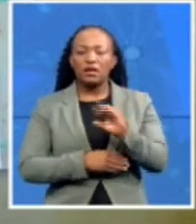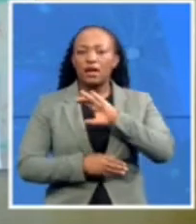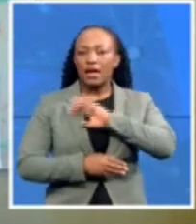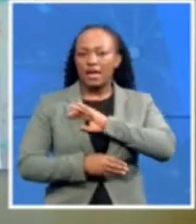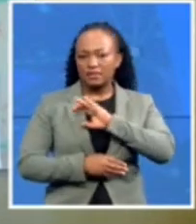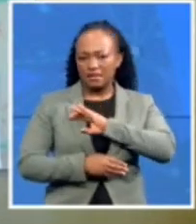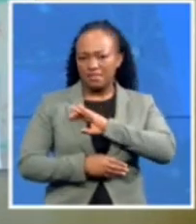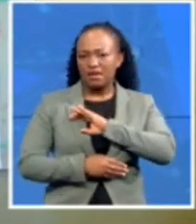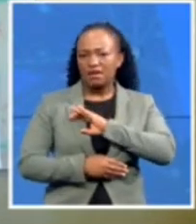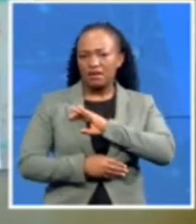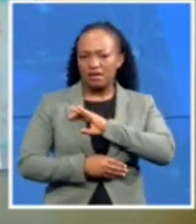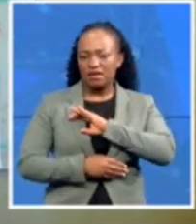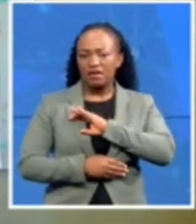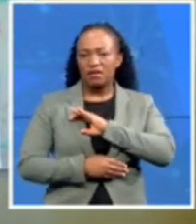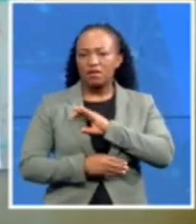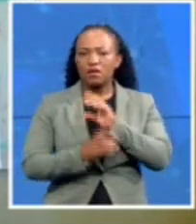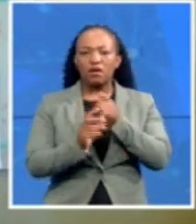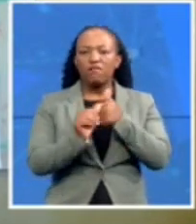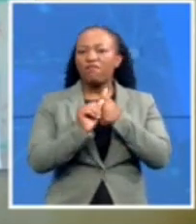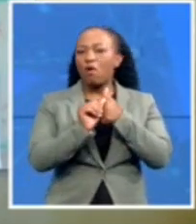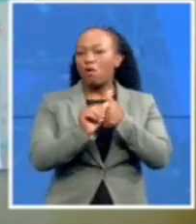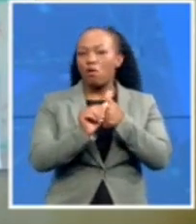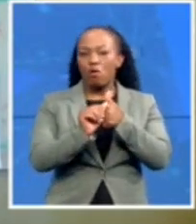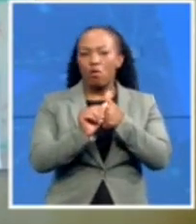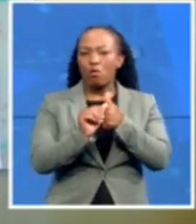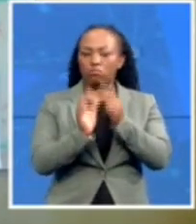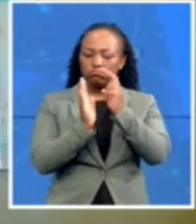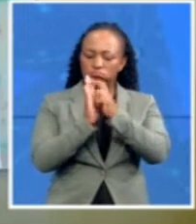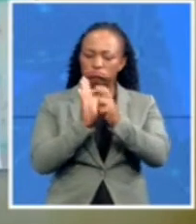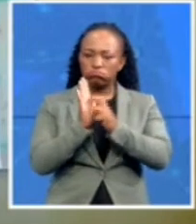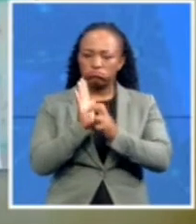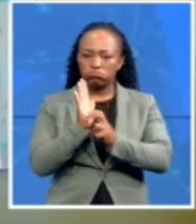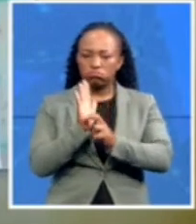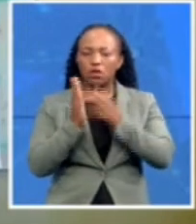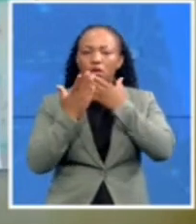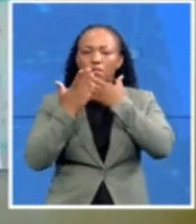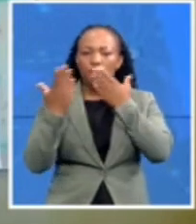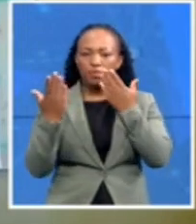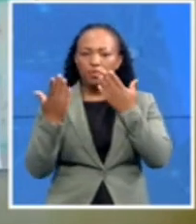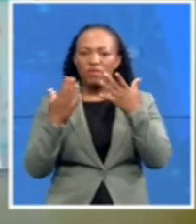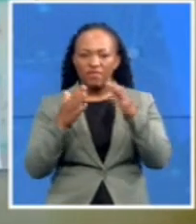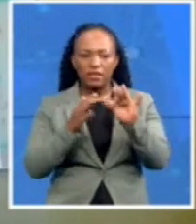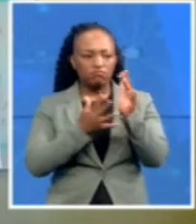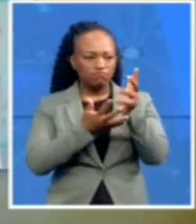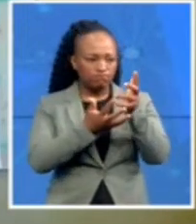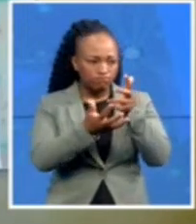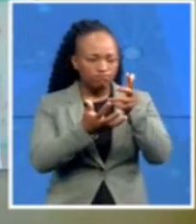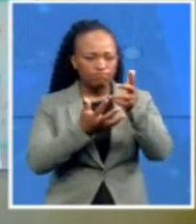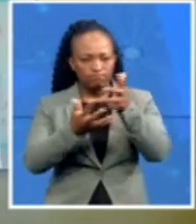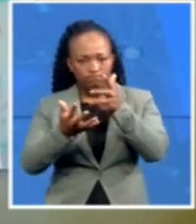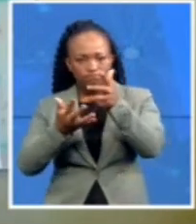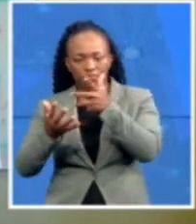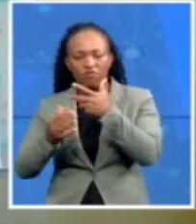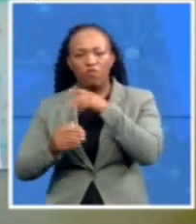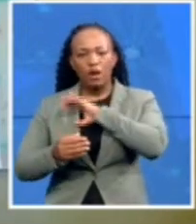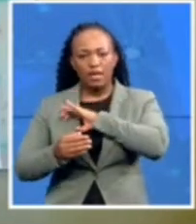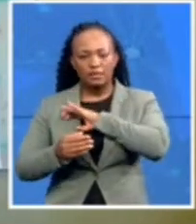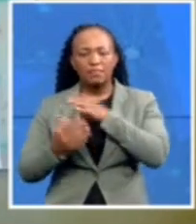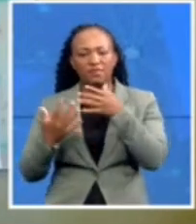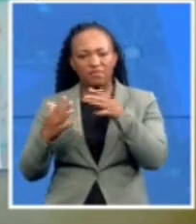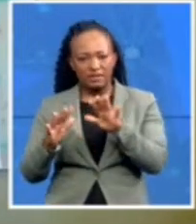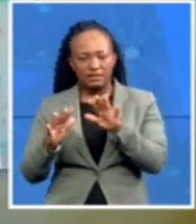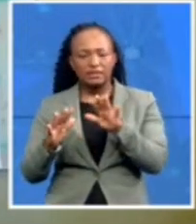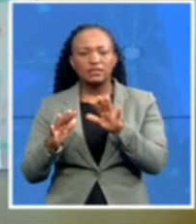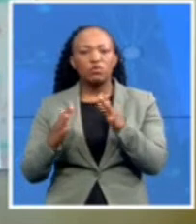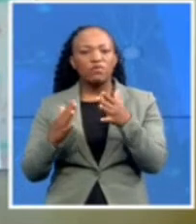day. We have engaged with each of those key industrial customers, and we've subsequently issued letters to those. We've